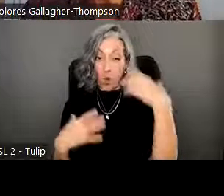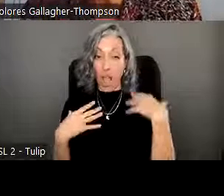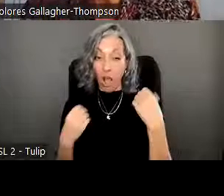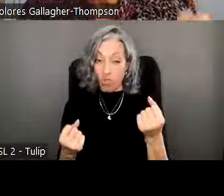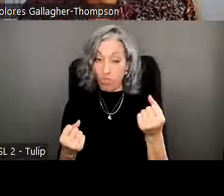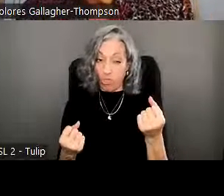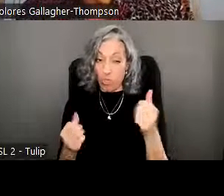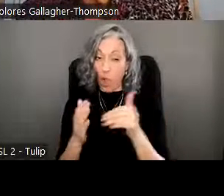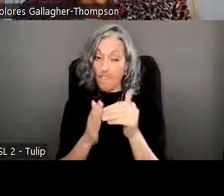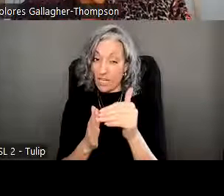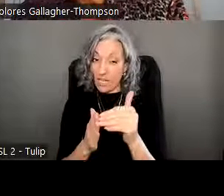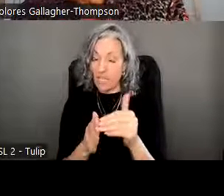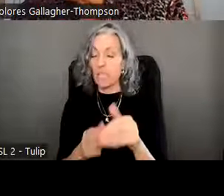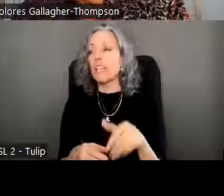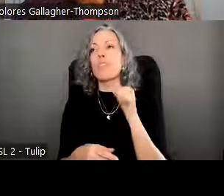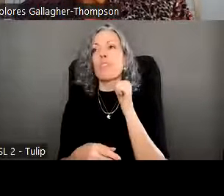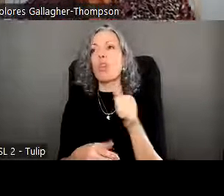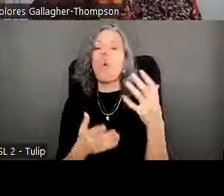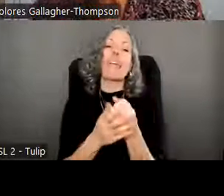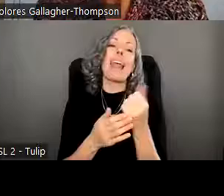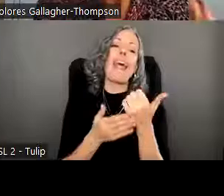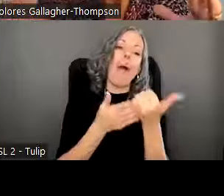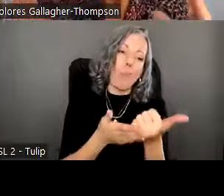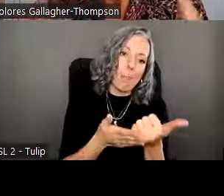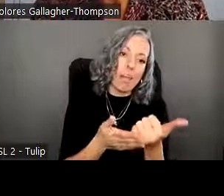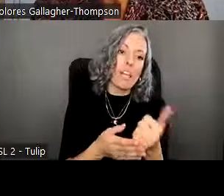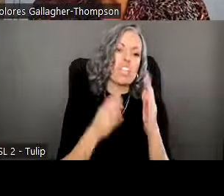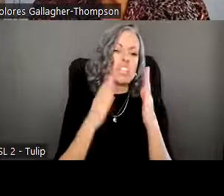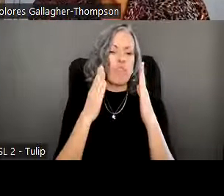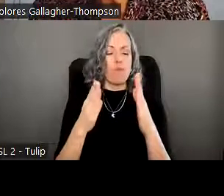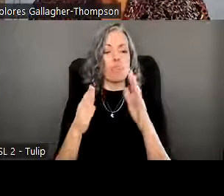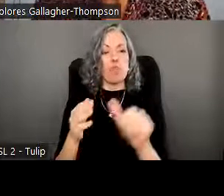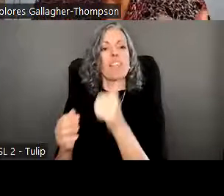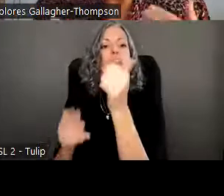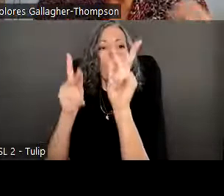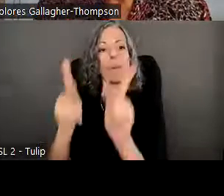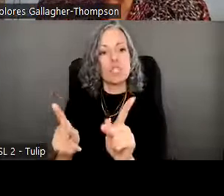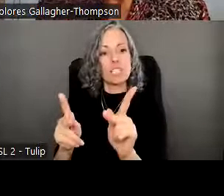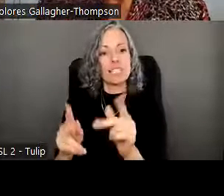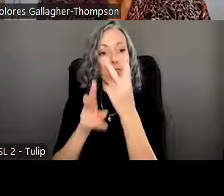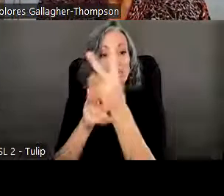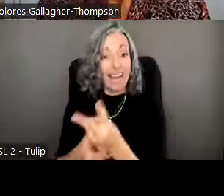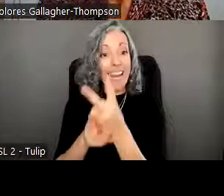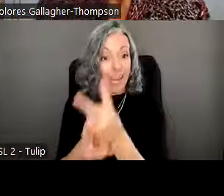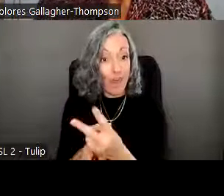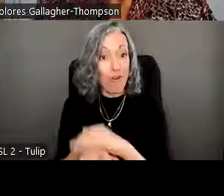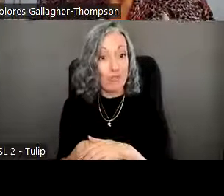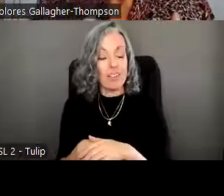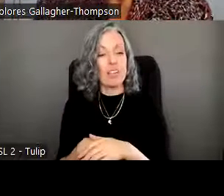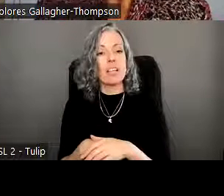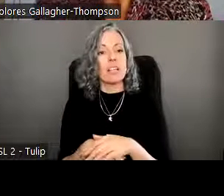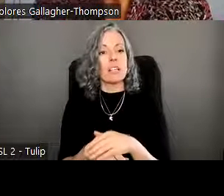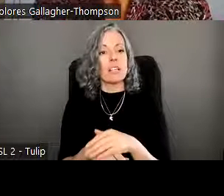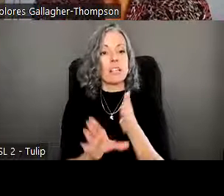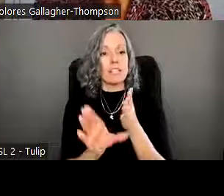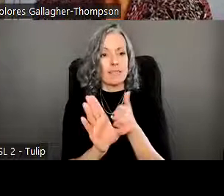they do, they often don't seek help because their focus is on the care recipient. Psychoeducational programs take away